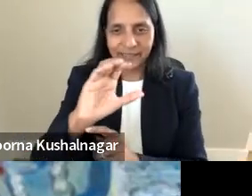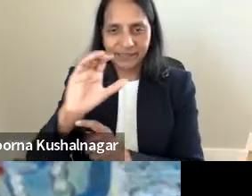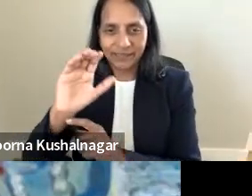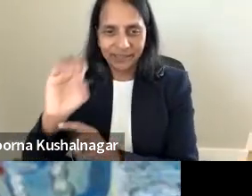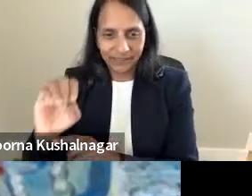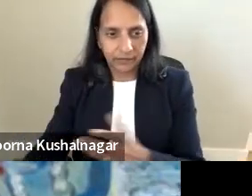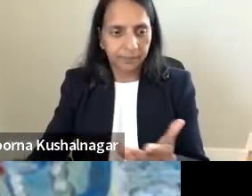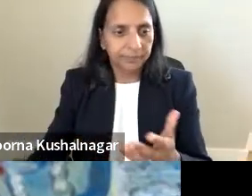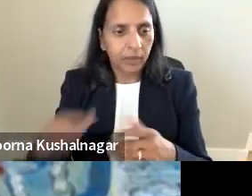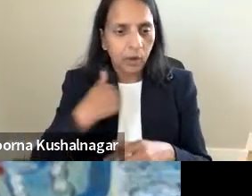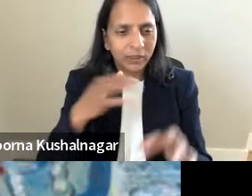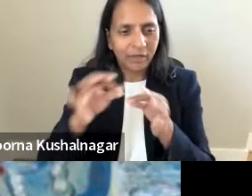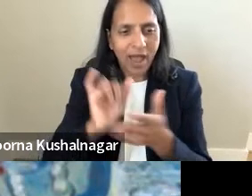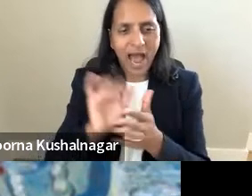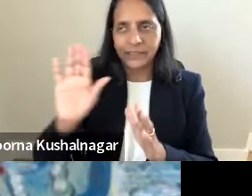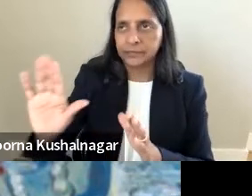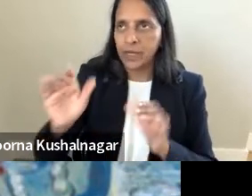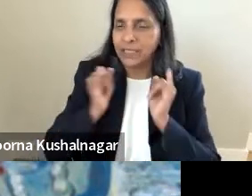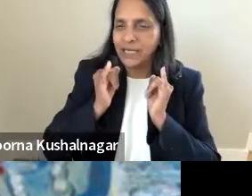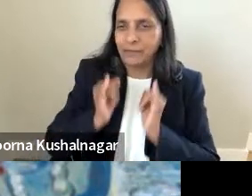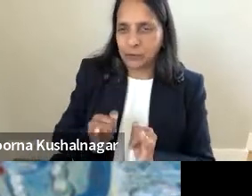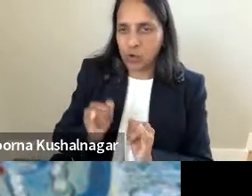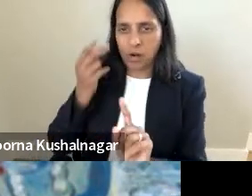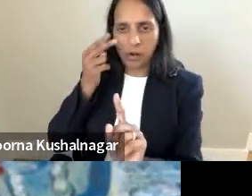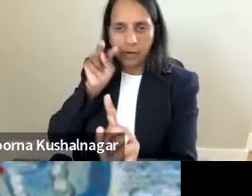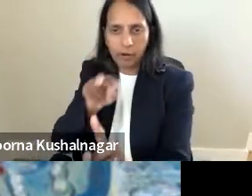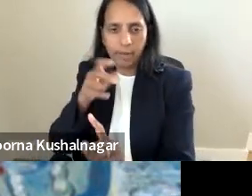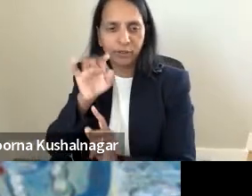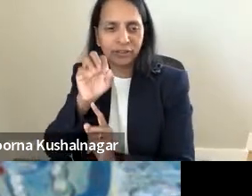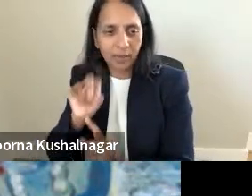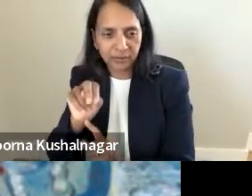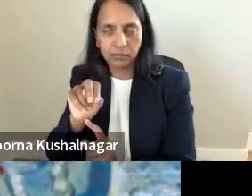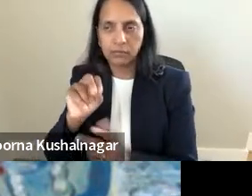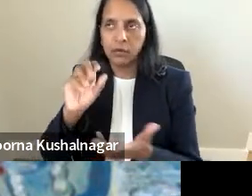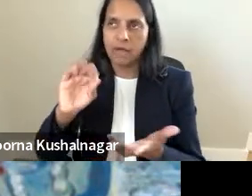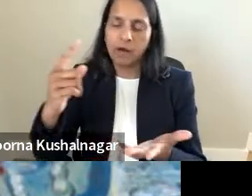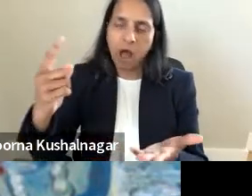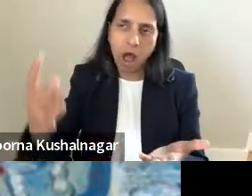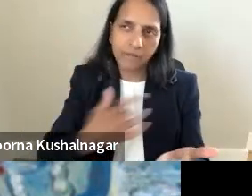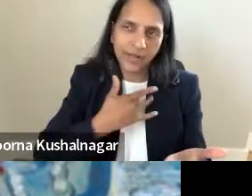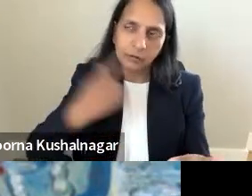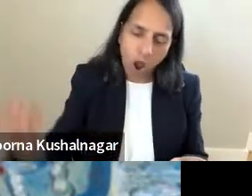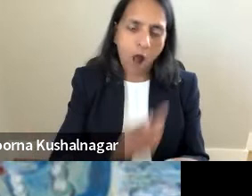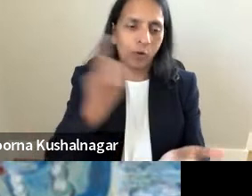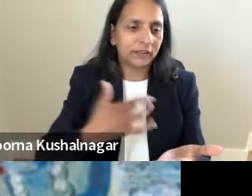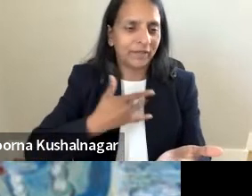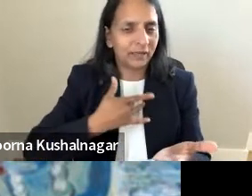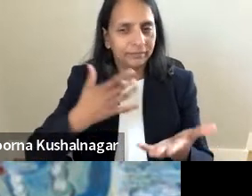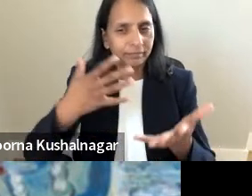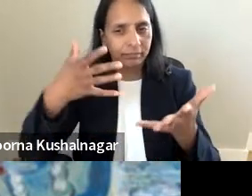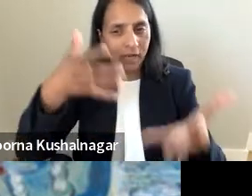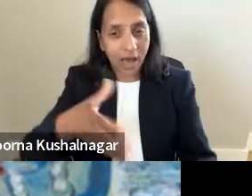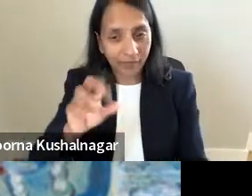So my research team defines ACCEs that it's the individual's perception